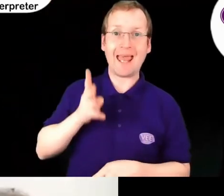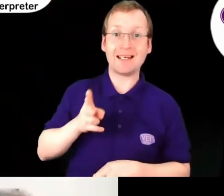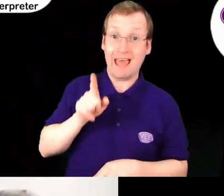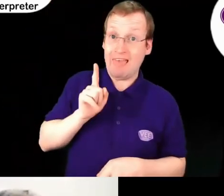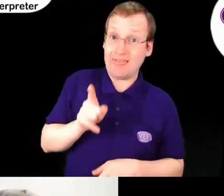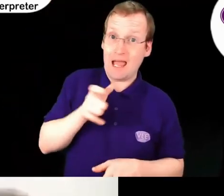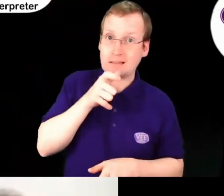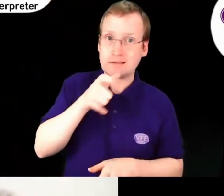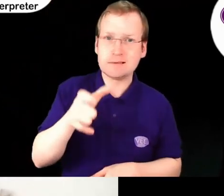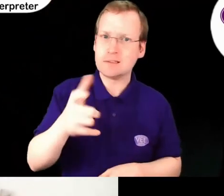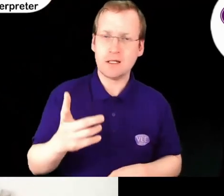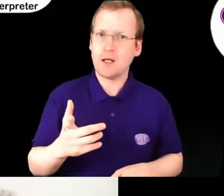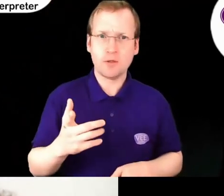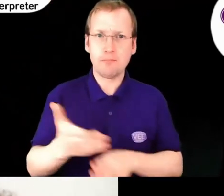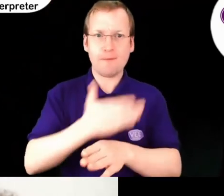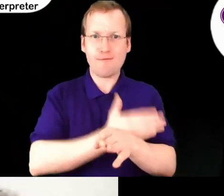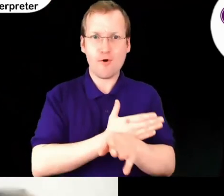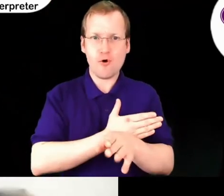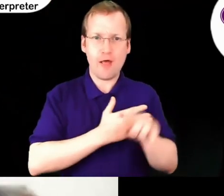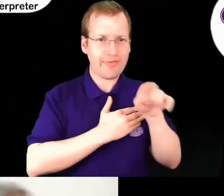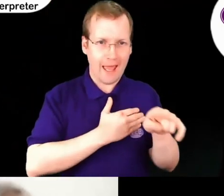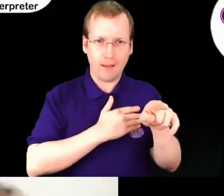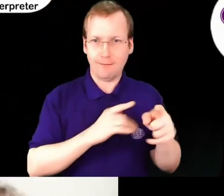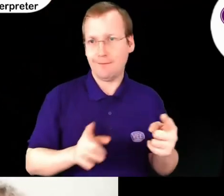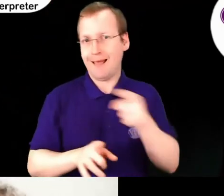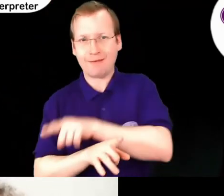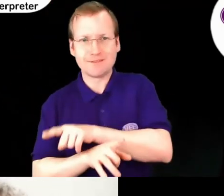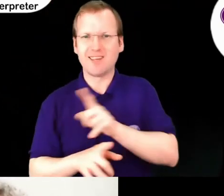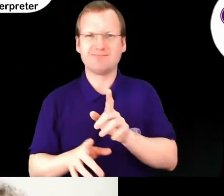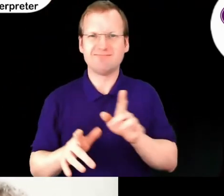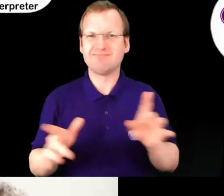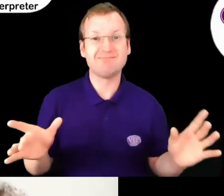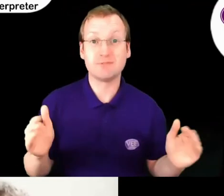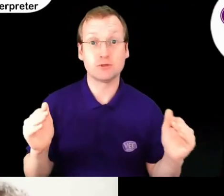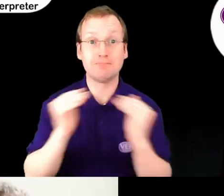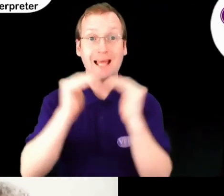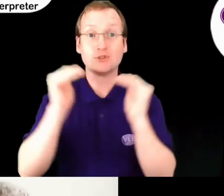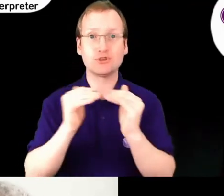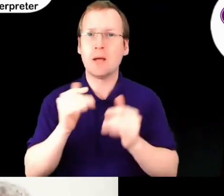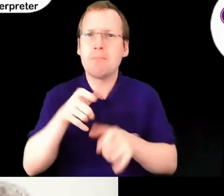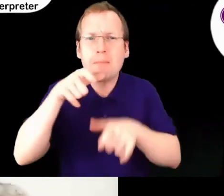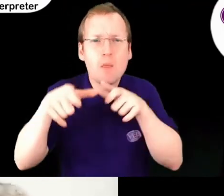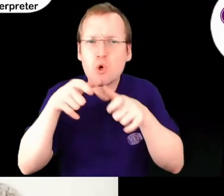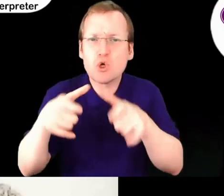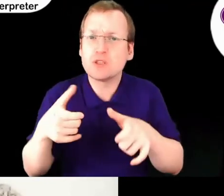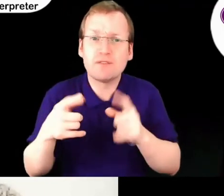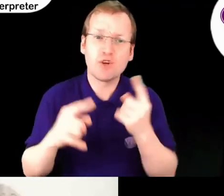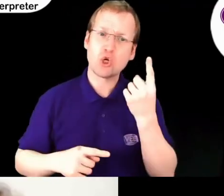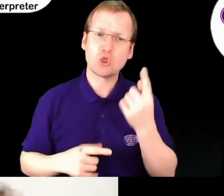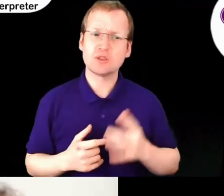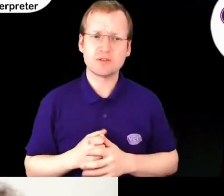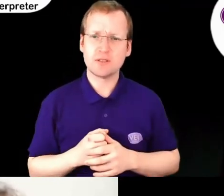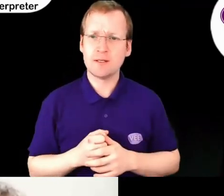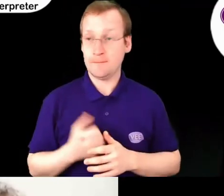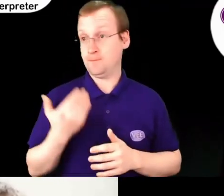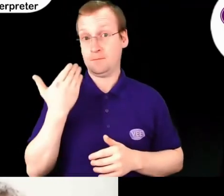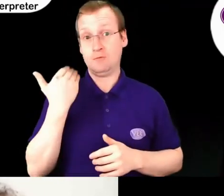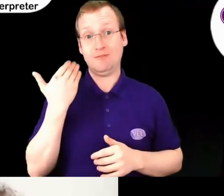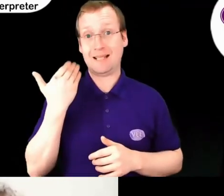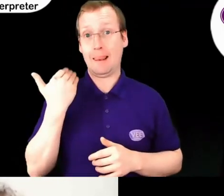no before or after. And sometimes it's the words first. There's a thing I was working on recently